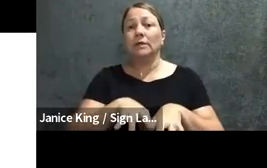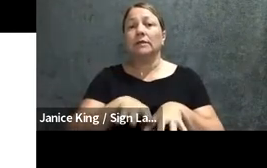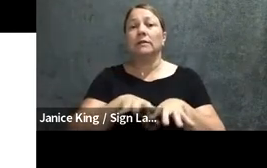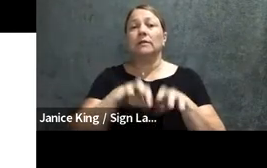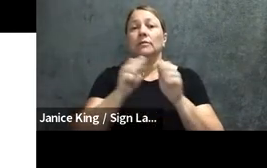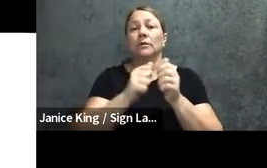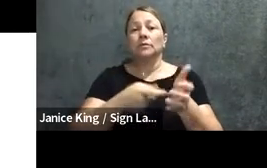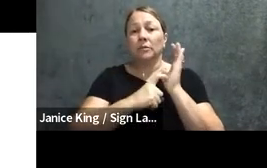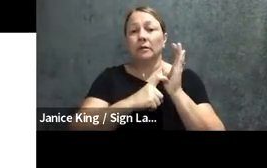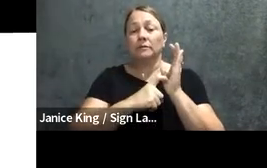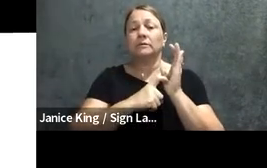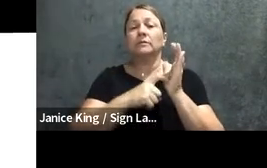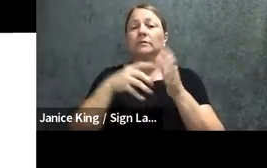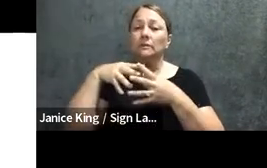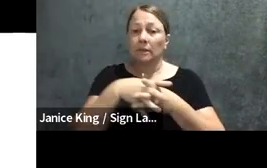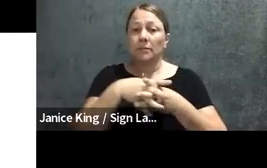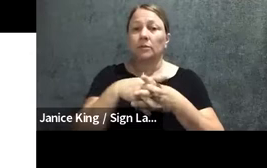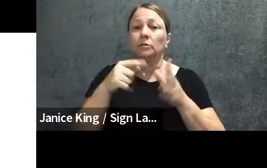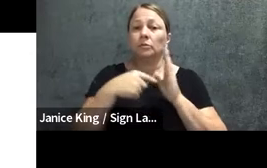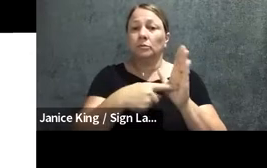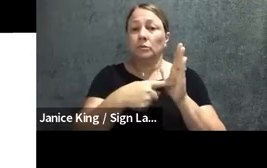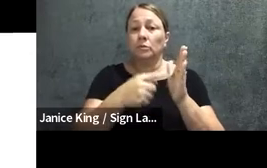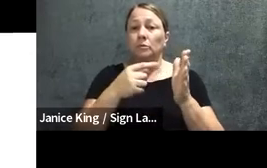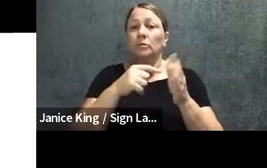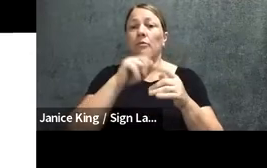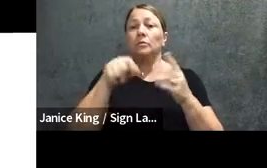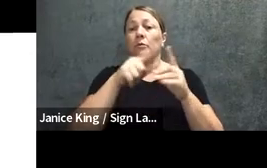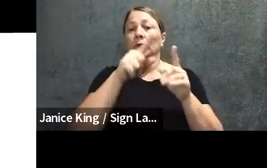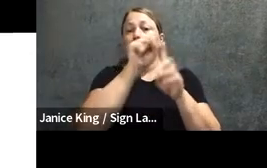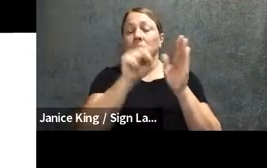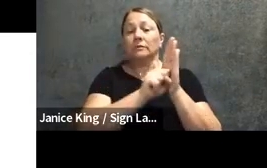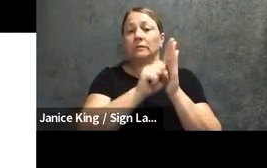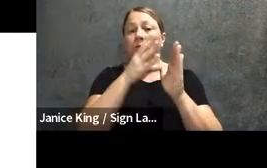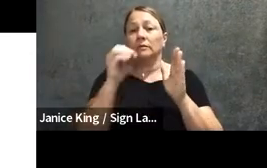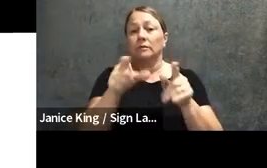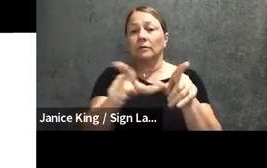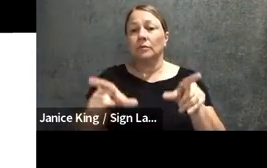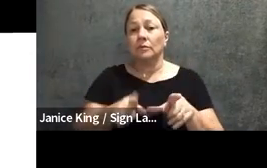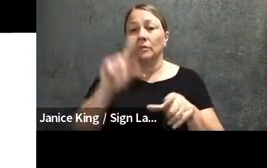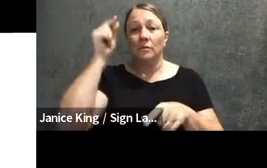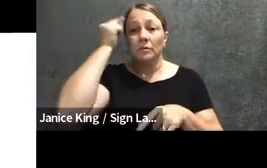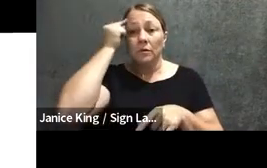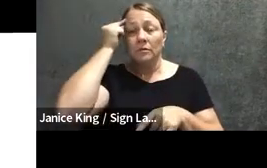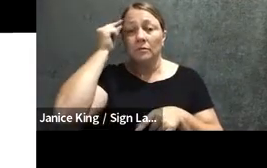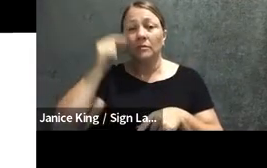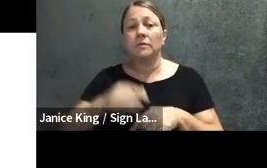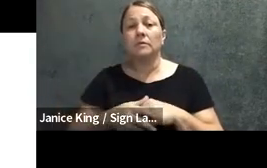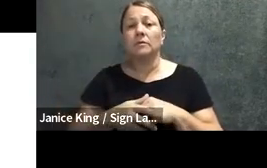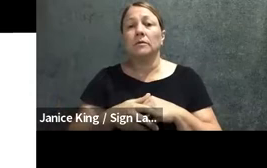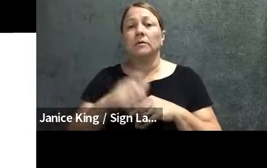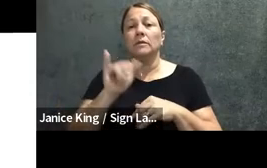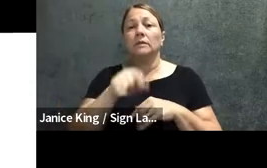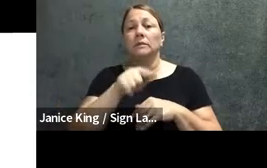employment service system in a manner that results in unjustified segregation of persons with disabilities in segregated